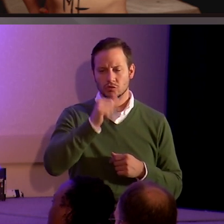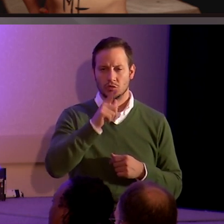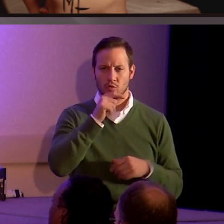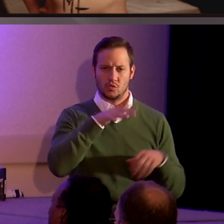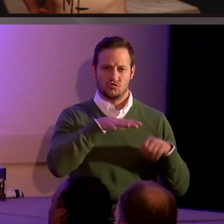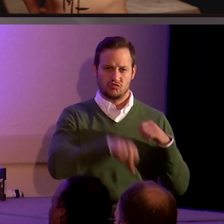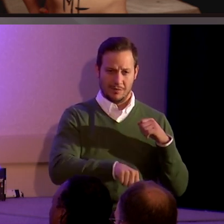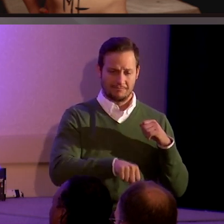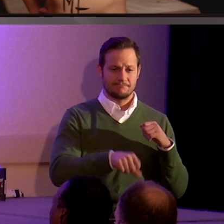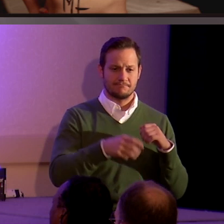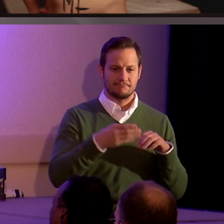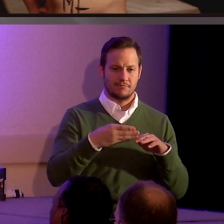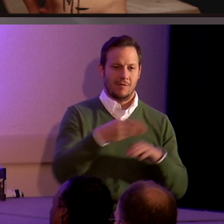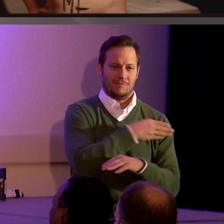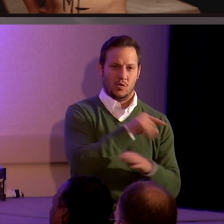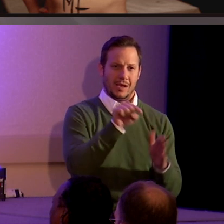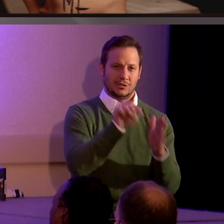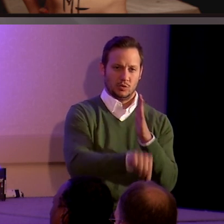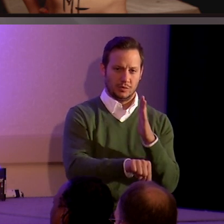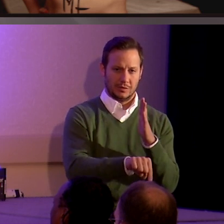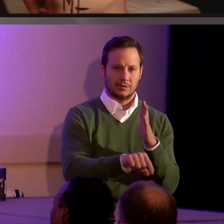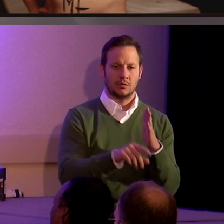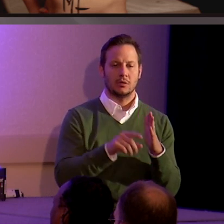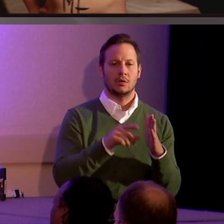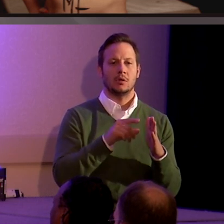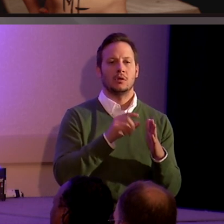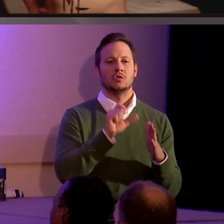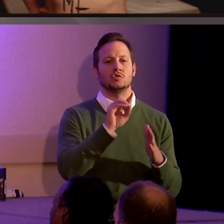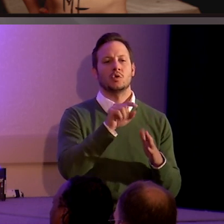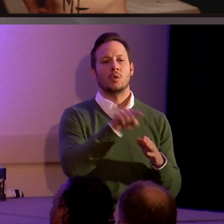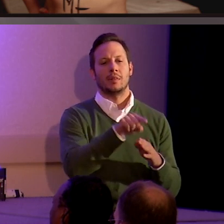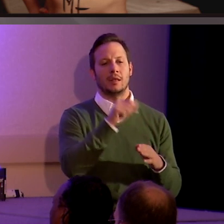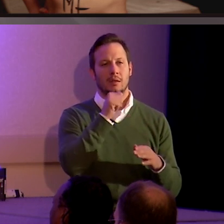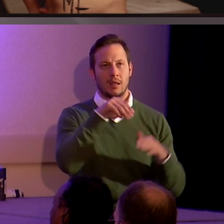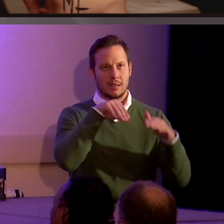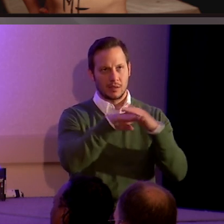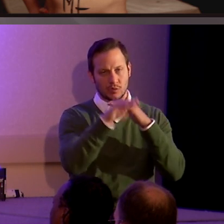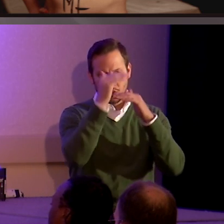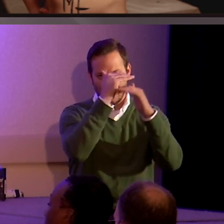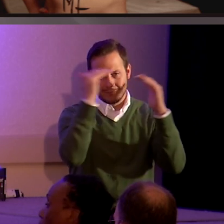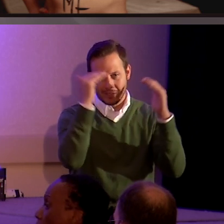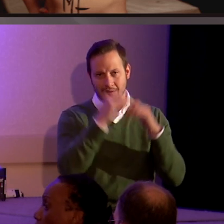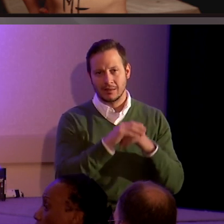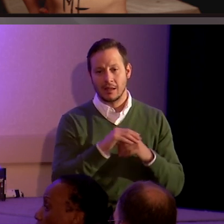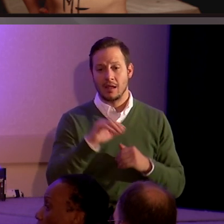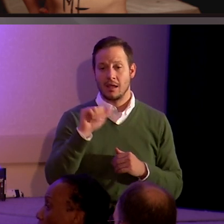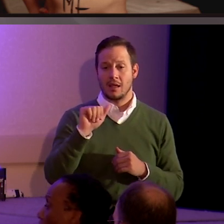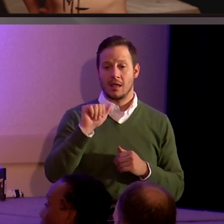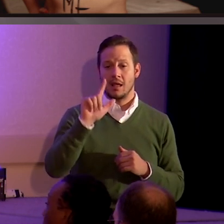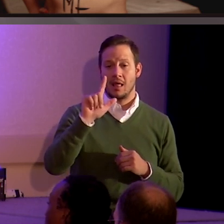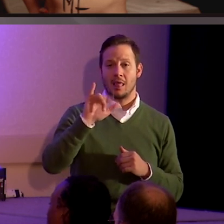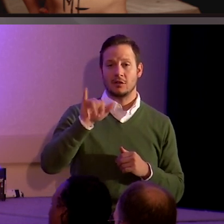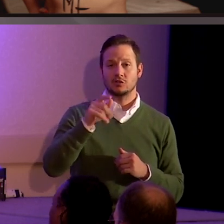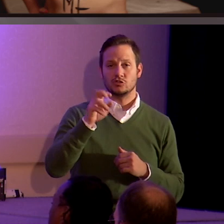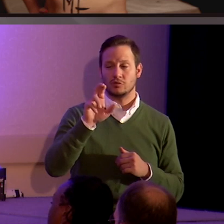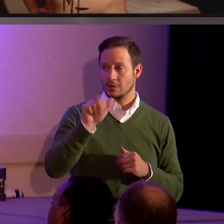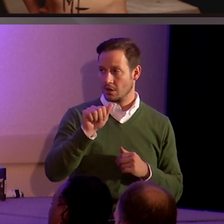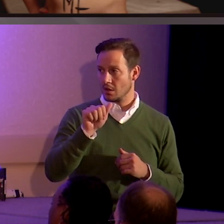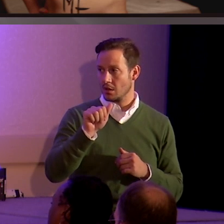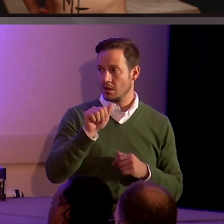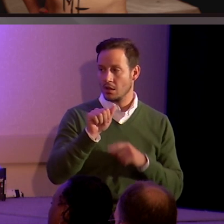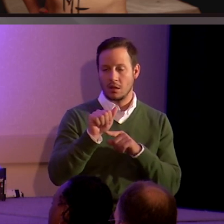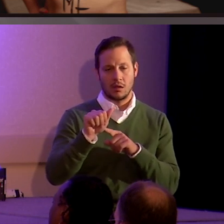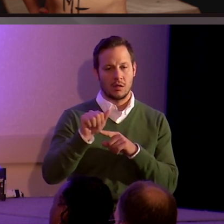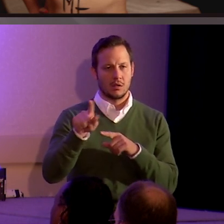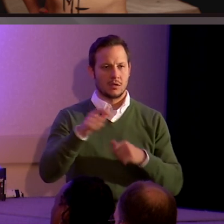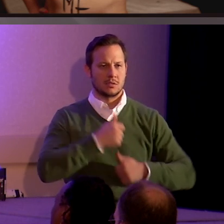raped before execution in order to prevent them from going to heaven. And in Algeria, the armed Islamic Front carried